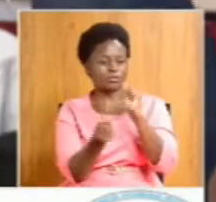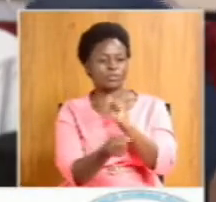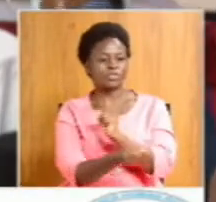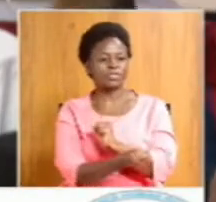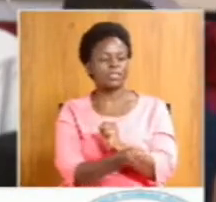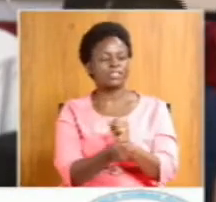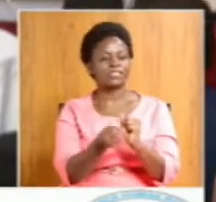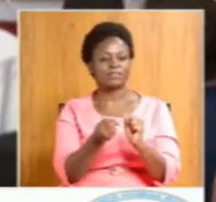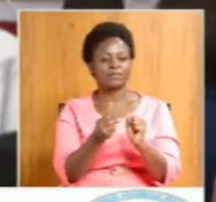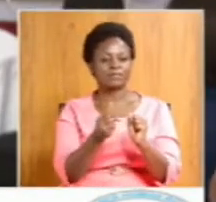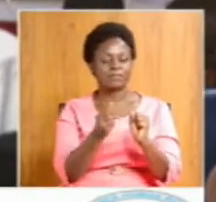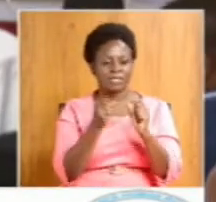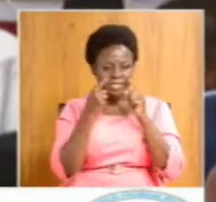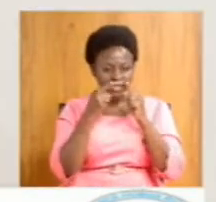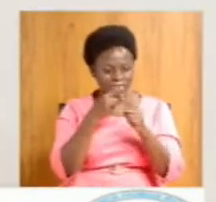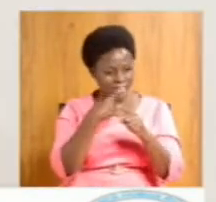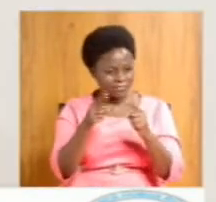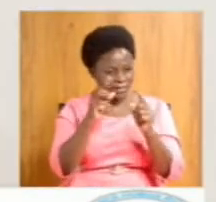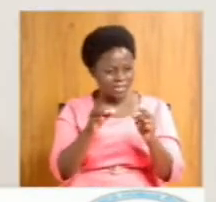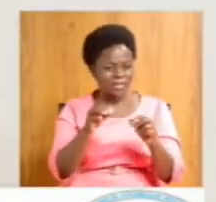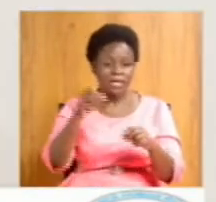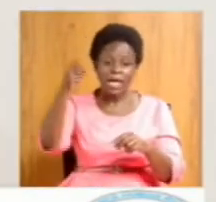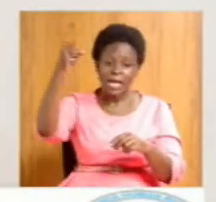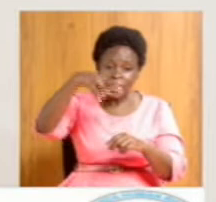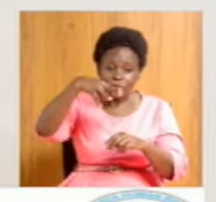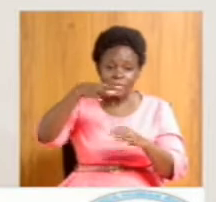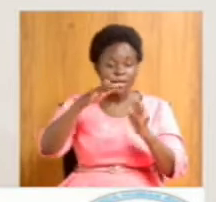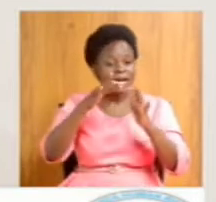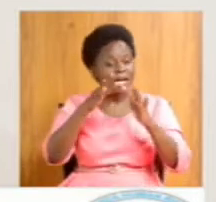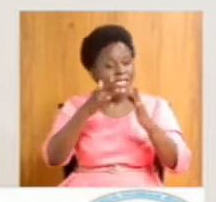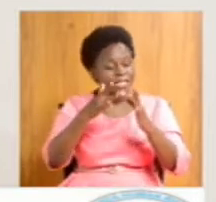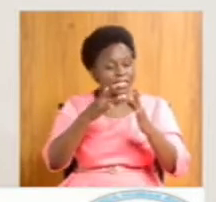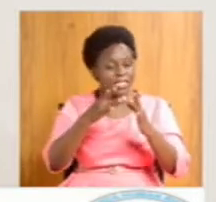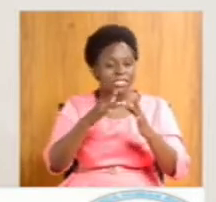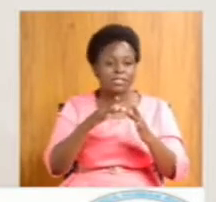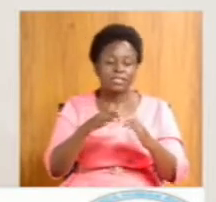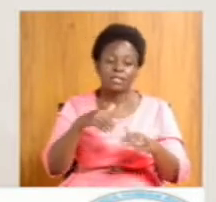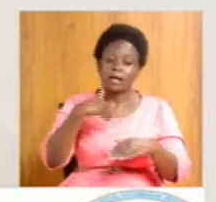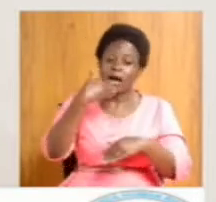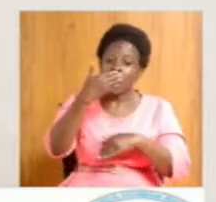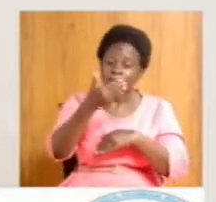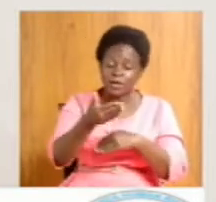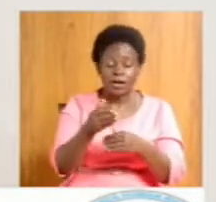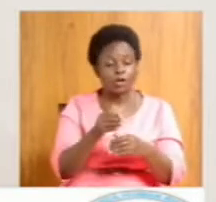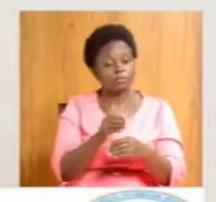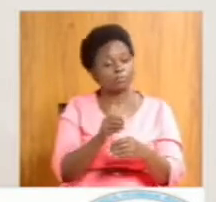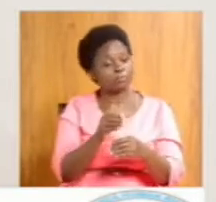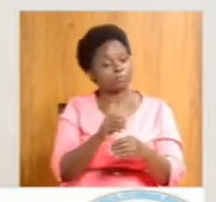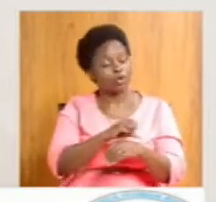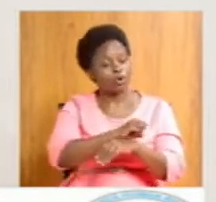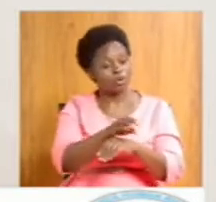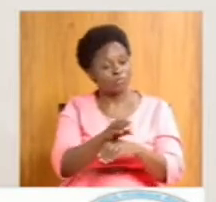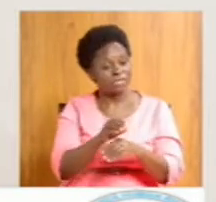and look into something else. Electricity and the Internet, as essential services post-COVID-19, is